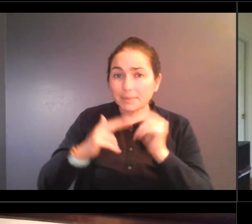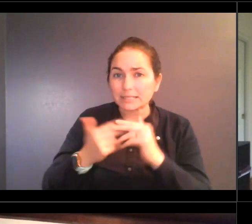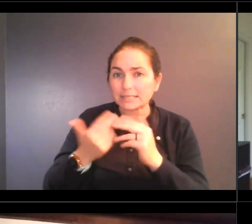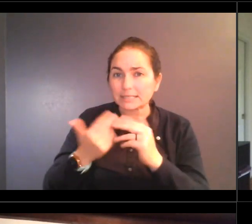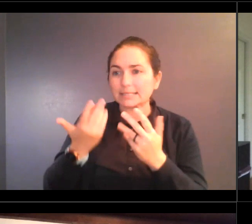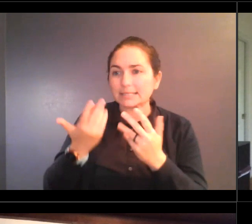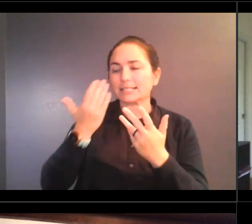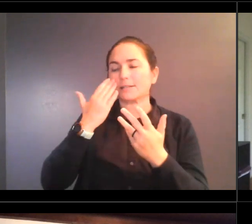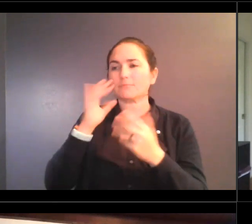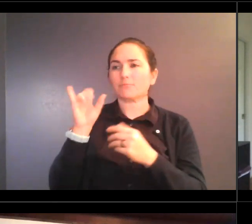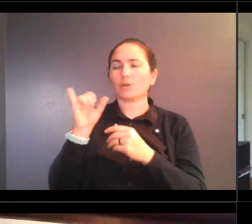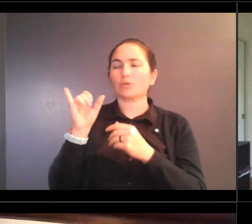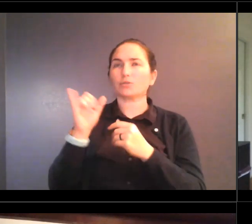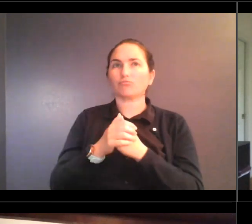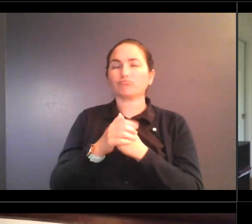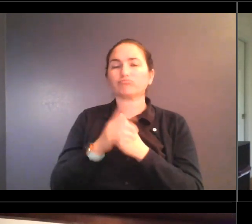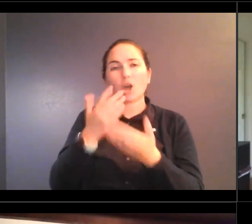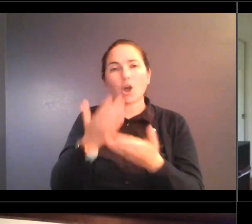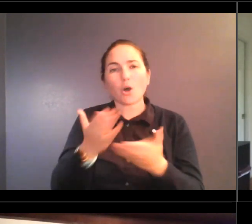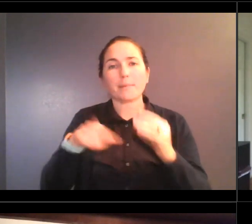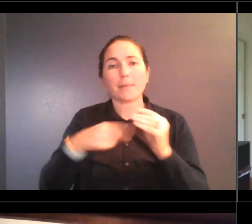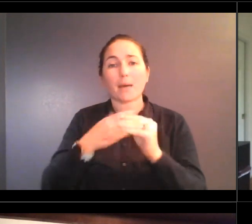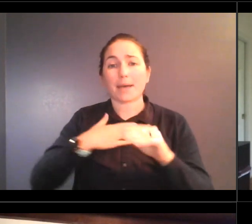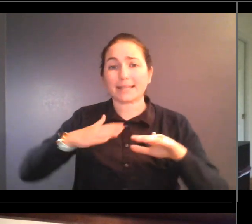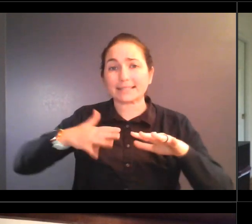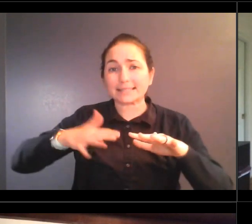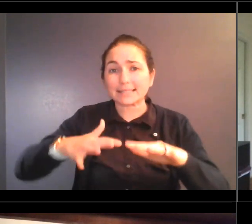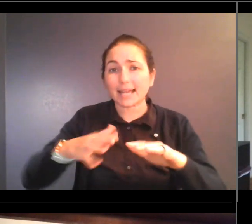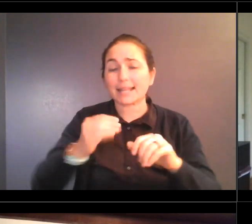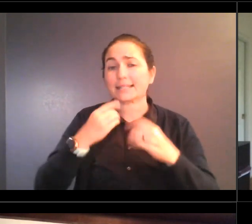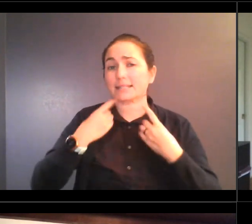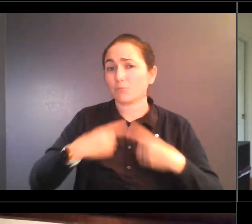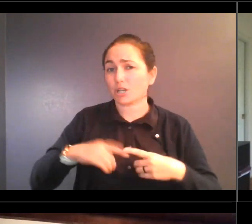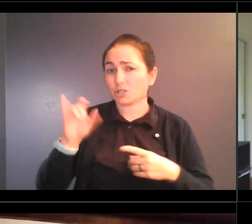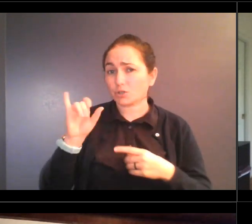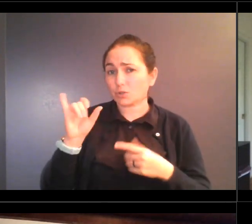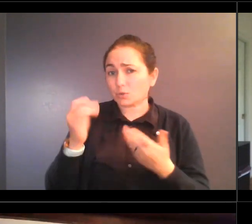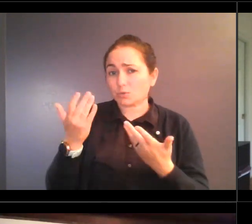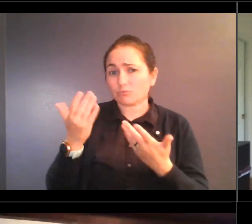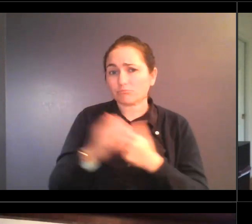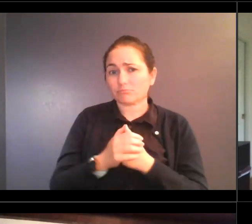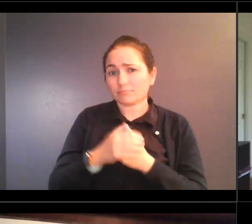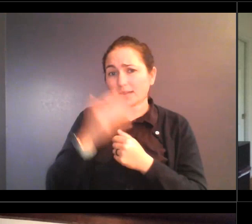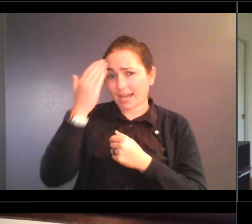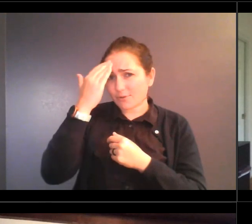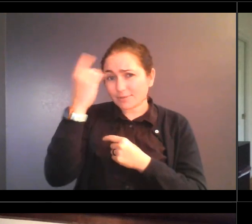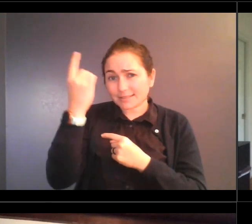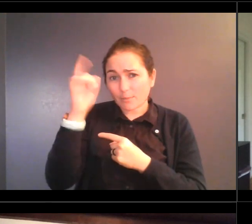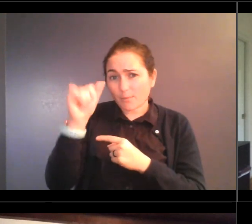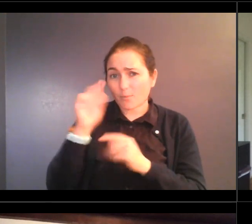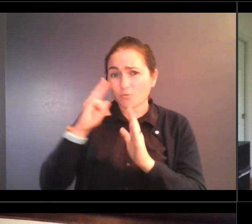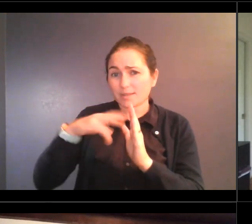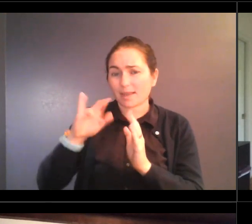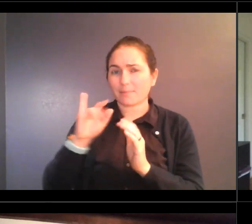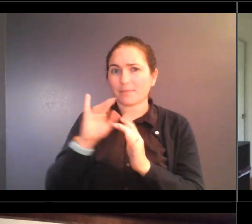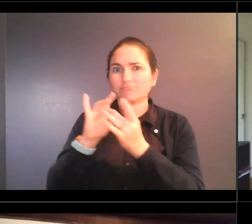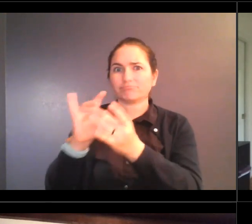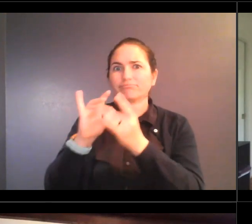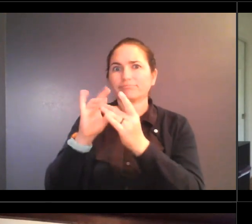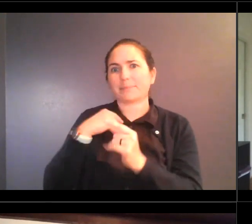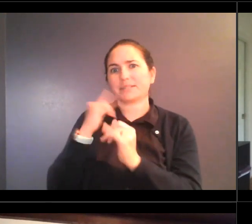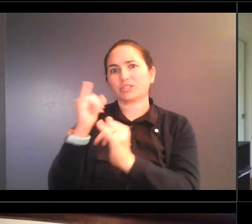being open about like my anxiety and depression and all of that, because I know that someone is going to read it and be like, me too.